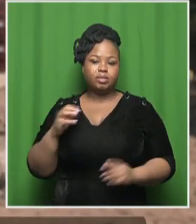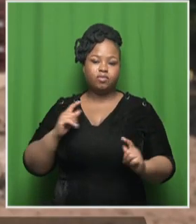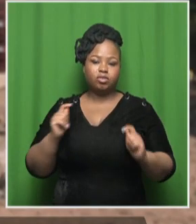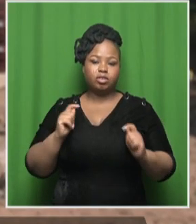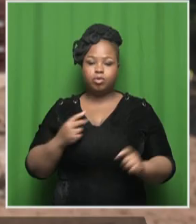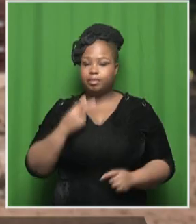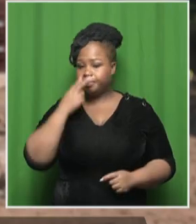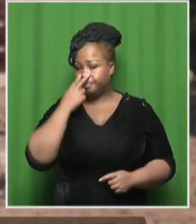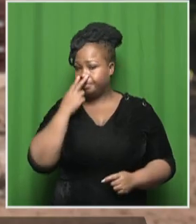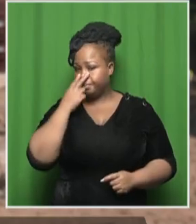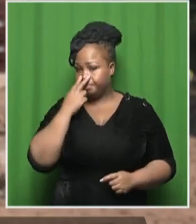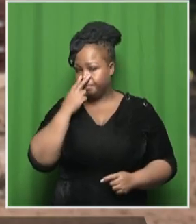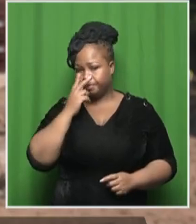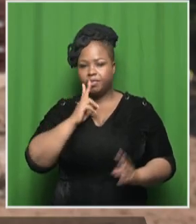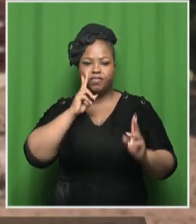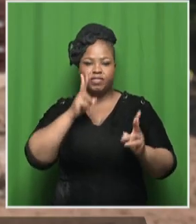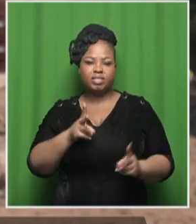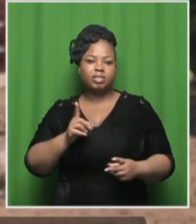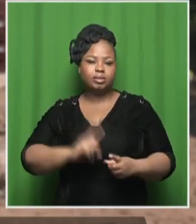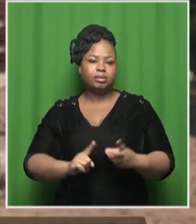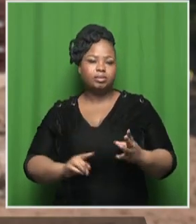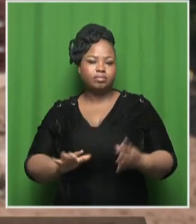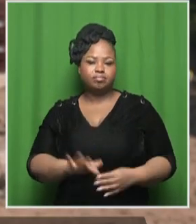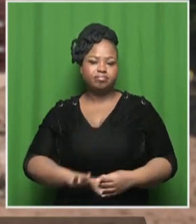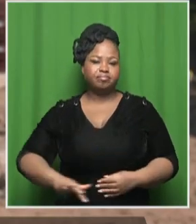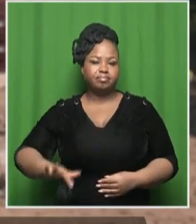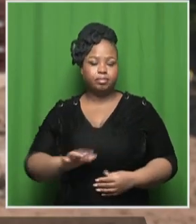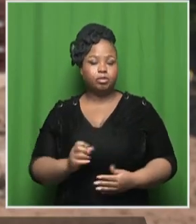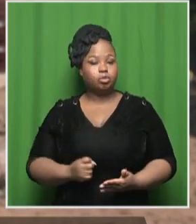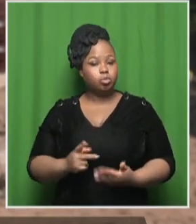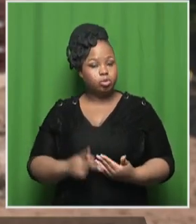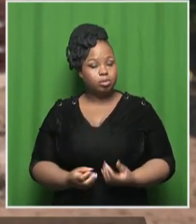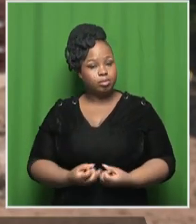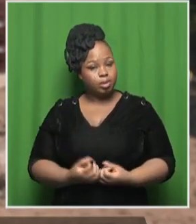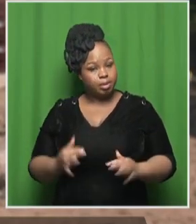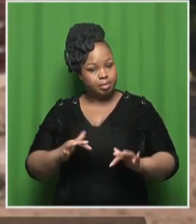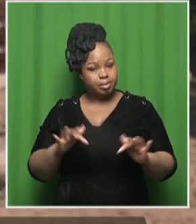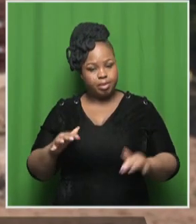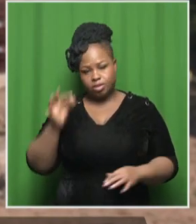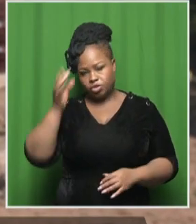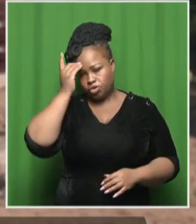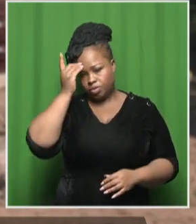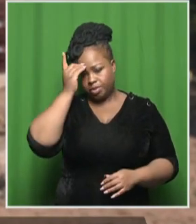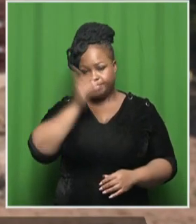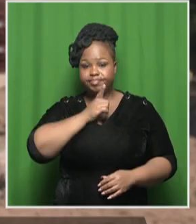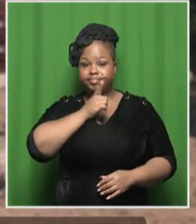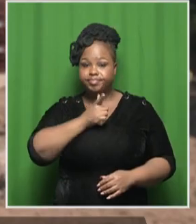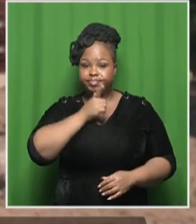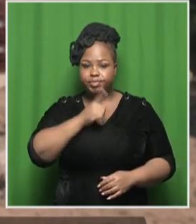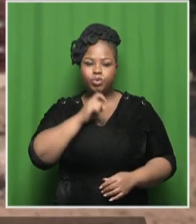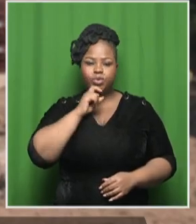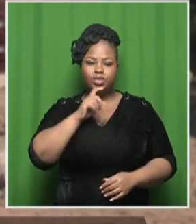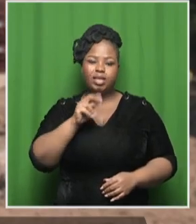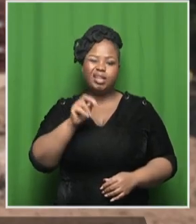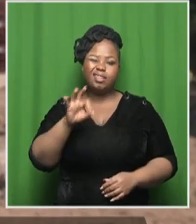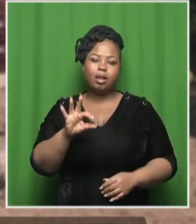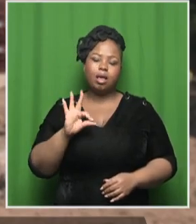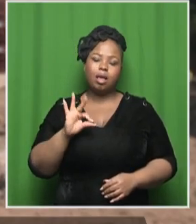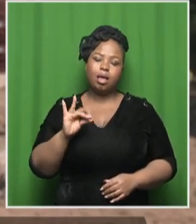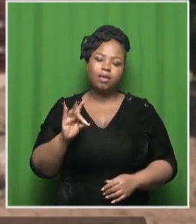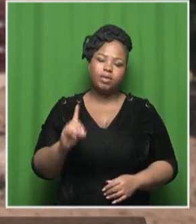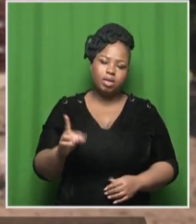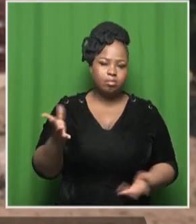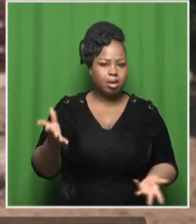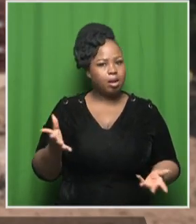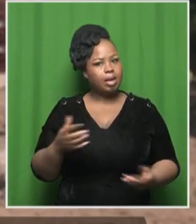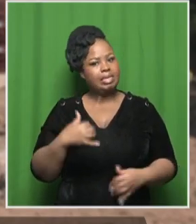Barbara Creecy, to visit several of these projects. I think a lot of people in Durban as well as Pietermaritzburg that use the N3 on a daily occasion